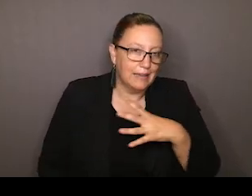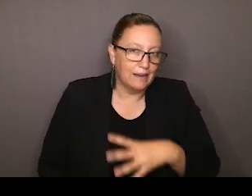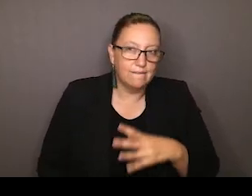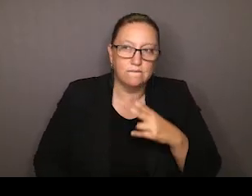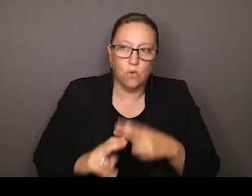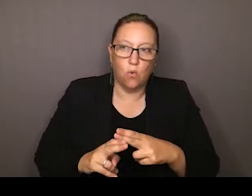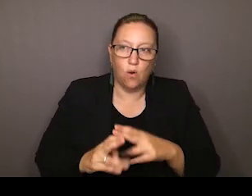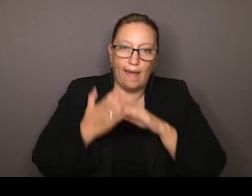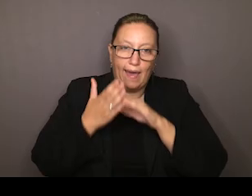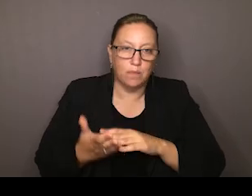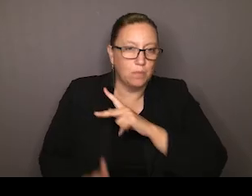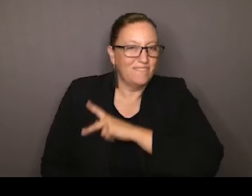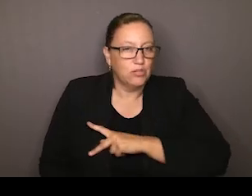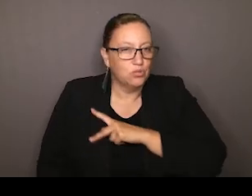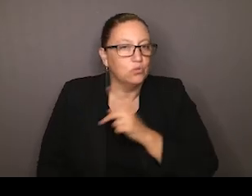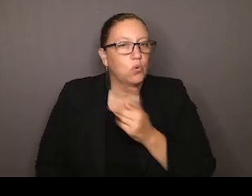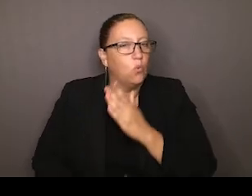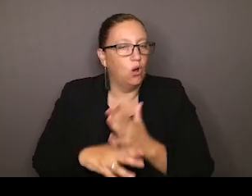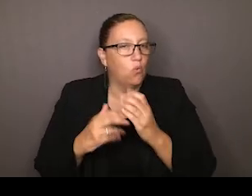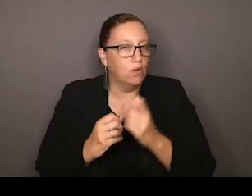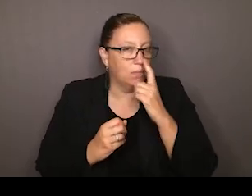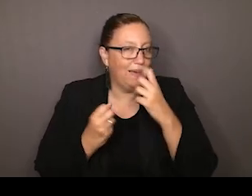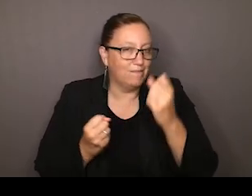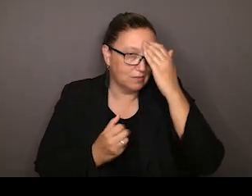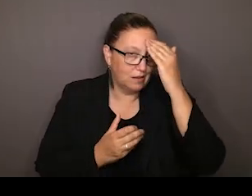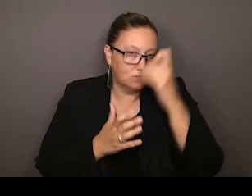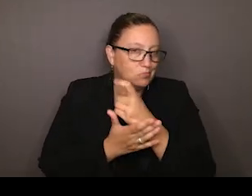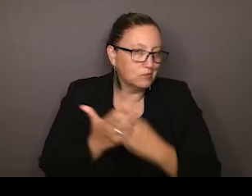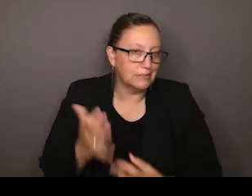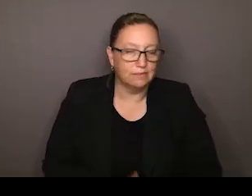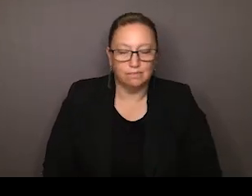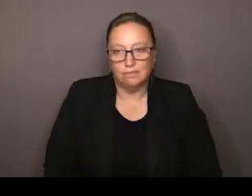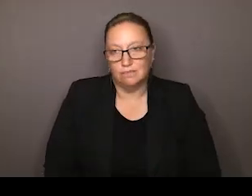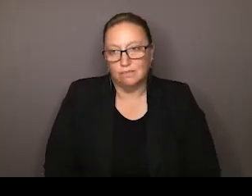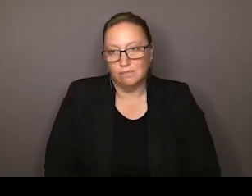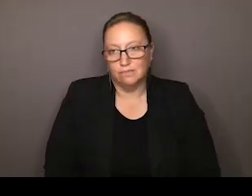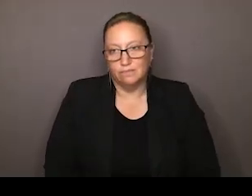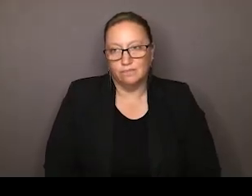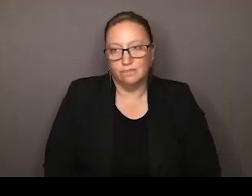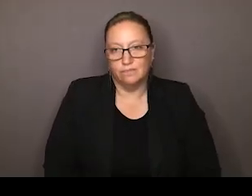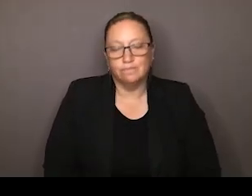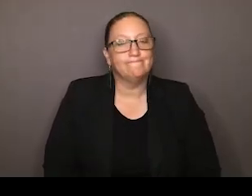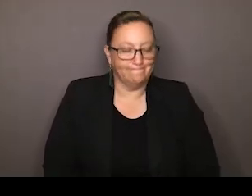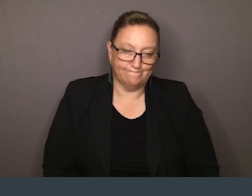research mean for health professionals who work with people with intellectual disability?